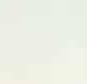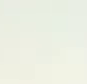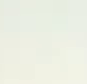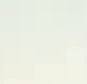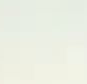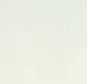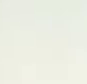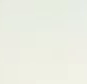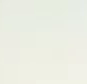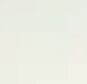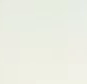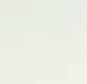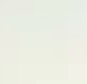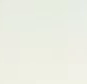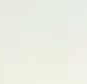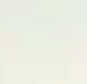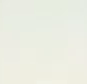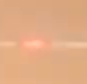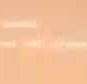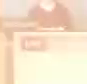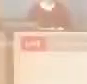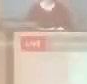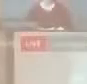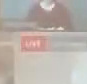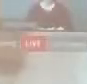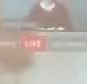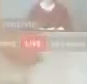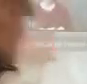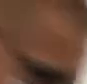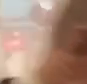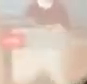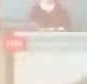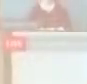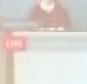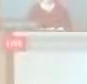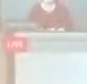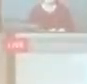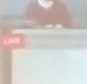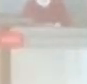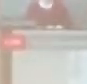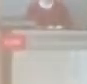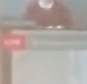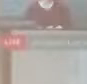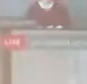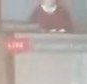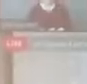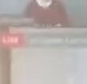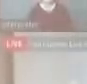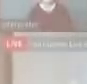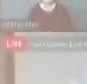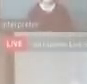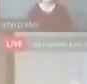Thank you. Don't push it. Be careful.